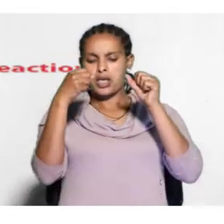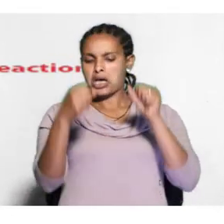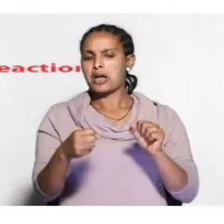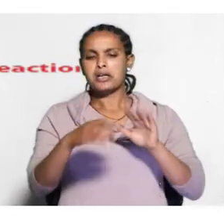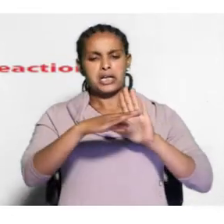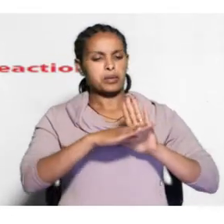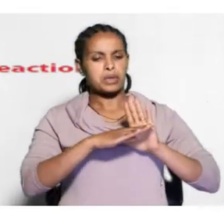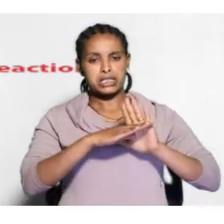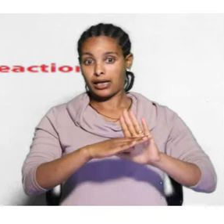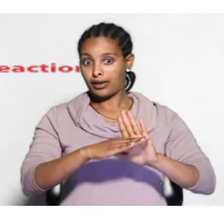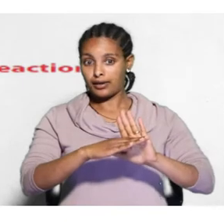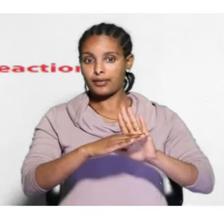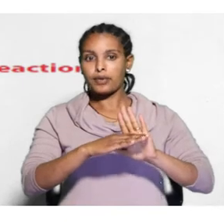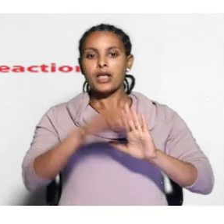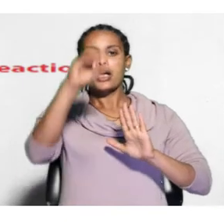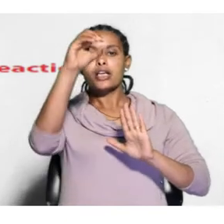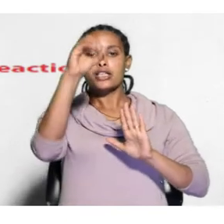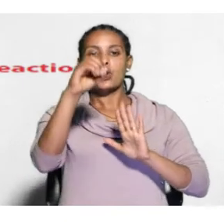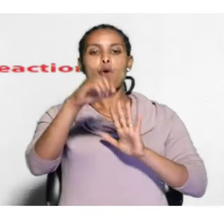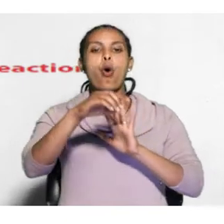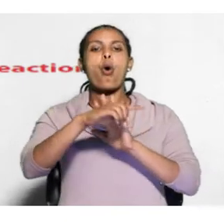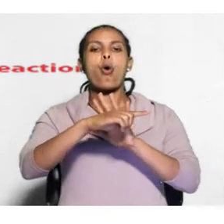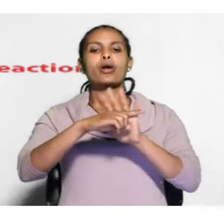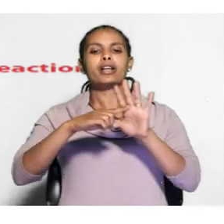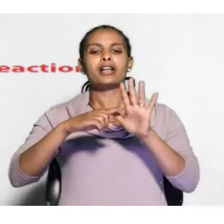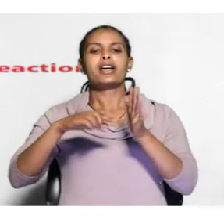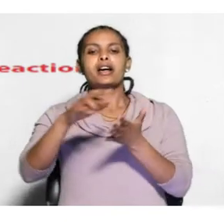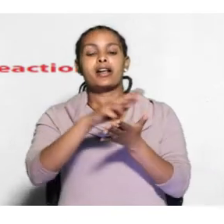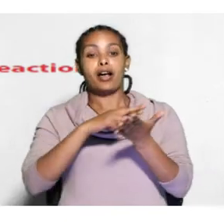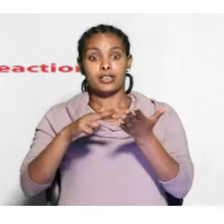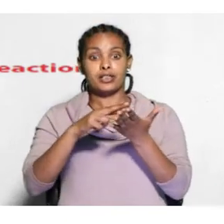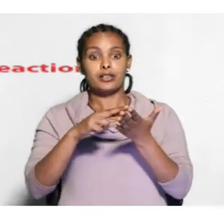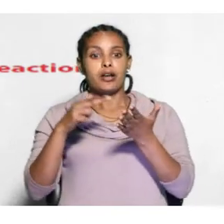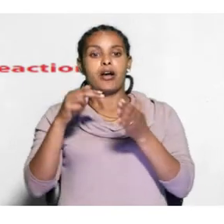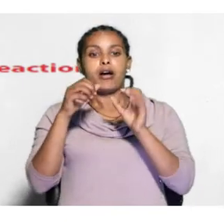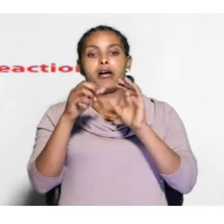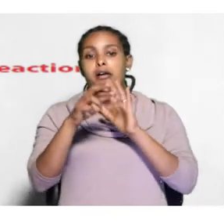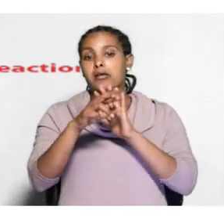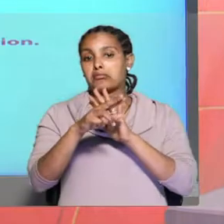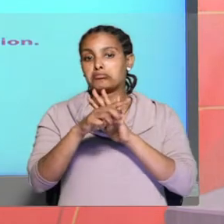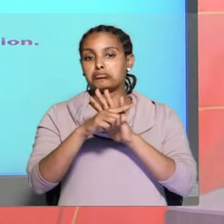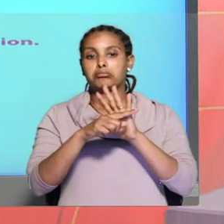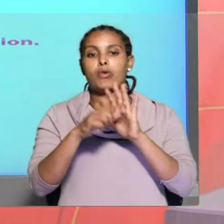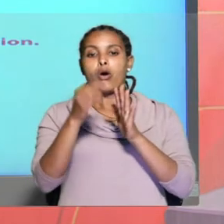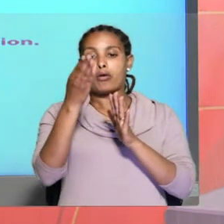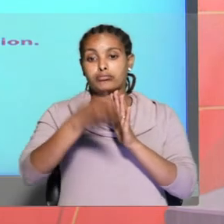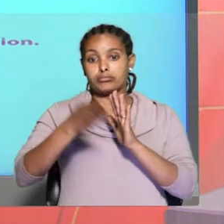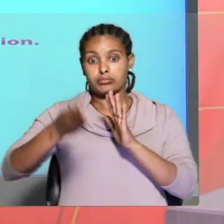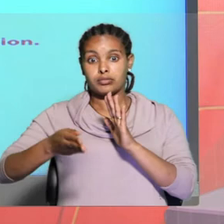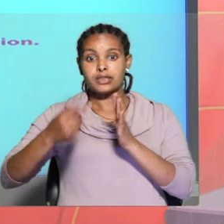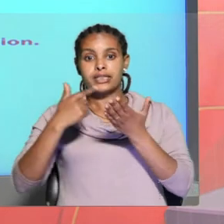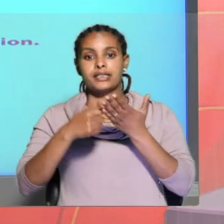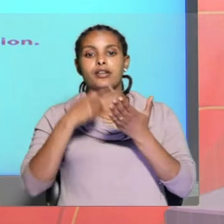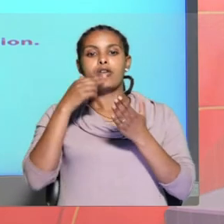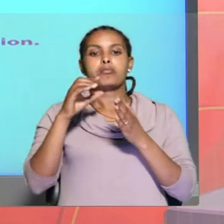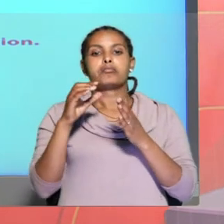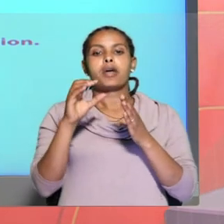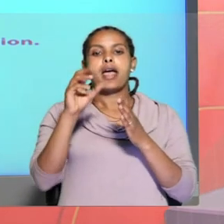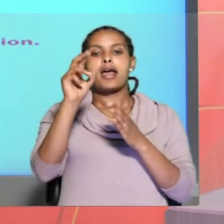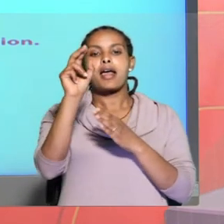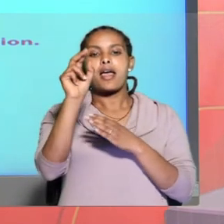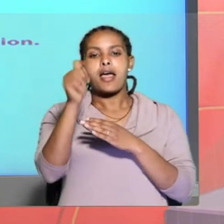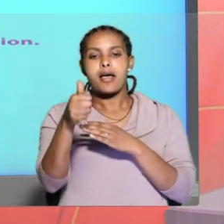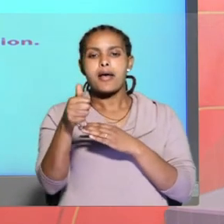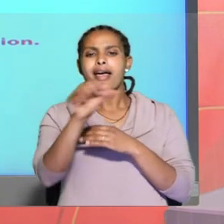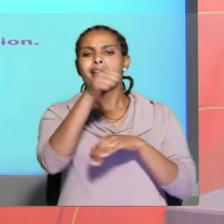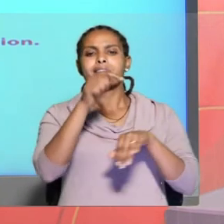represent a zero-order reaction an integrated rate equation for zero order reaction is this concentration of m